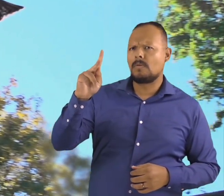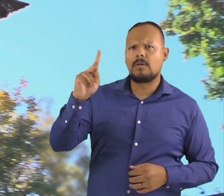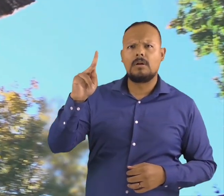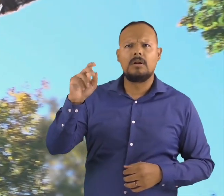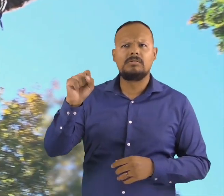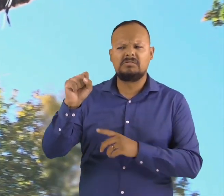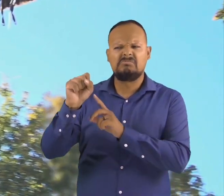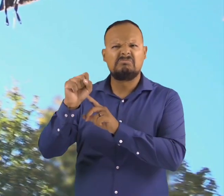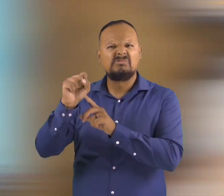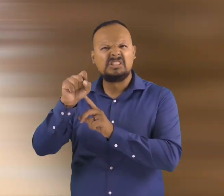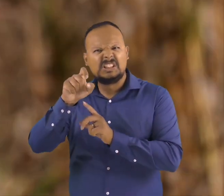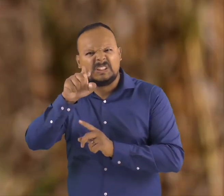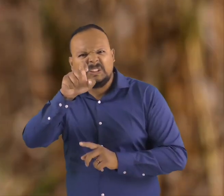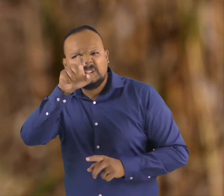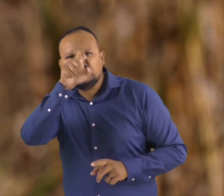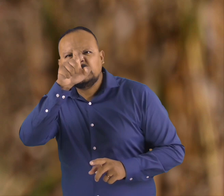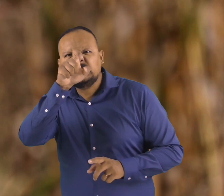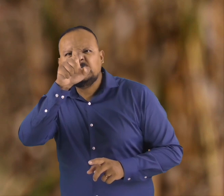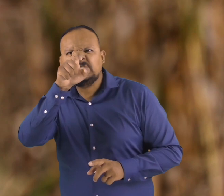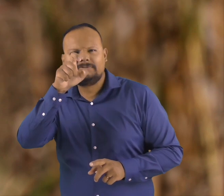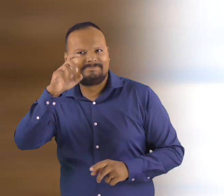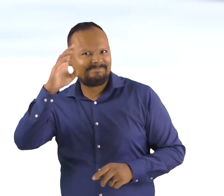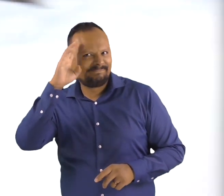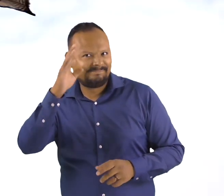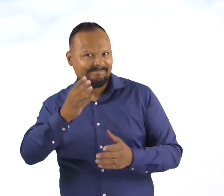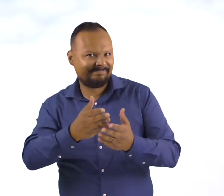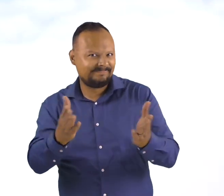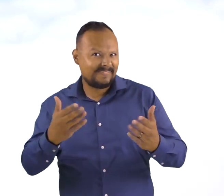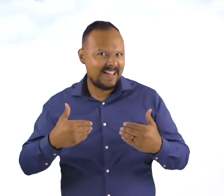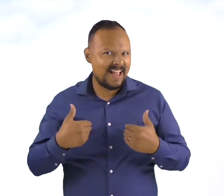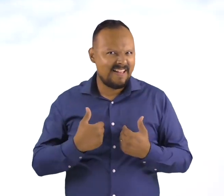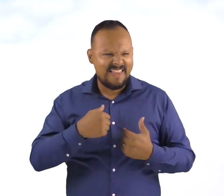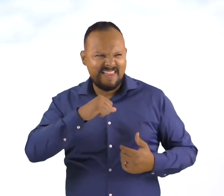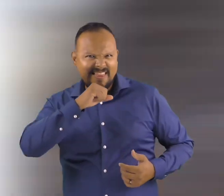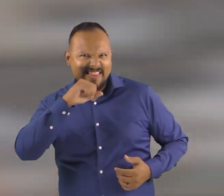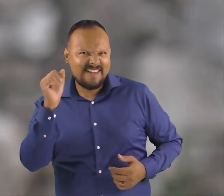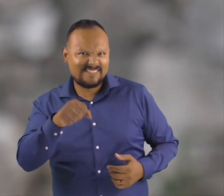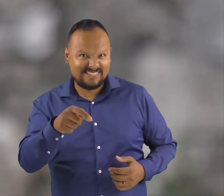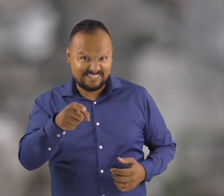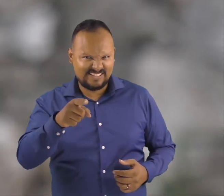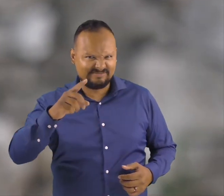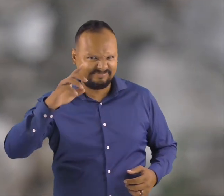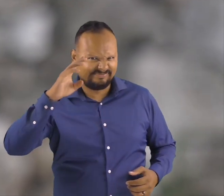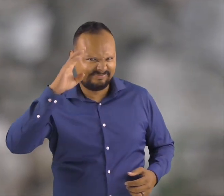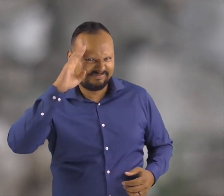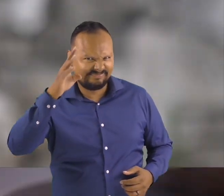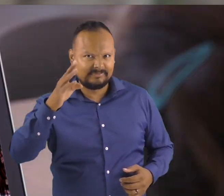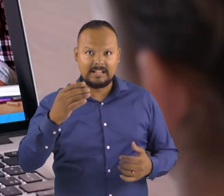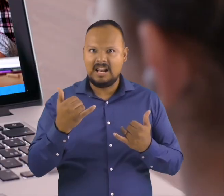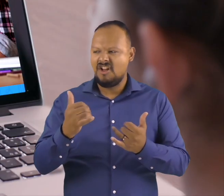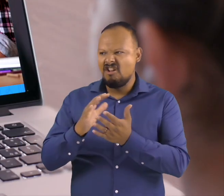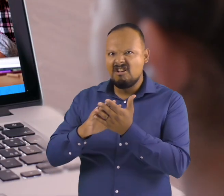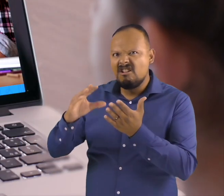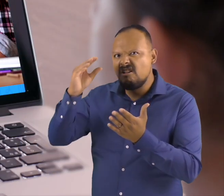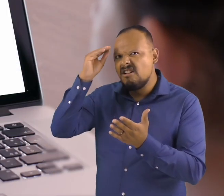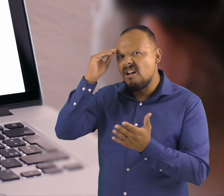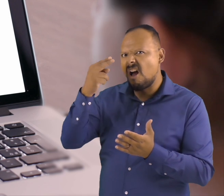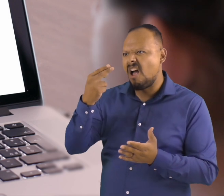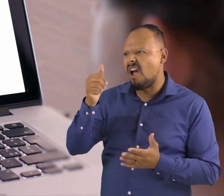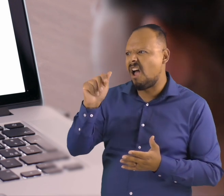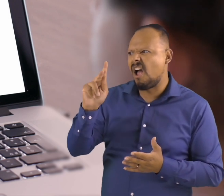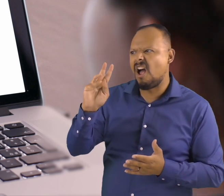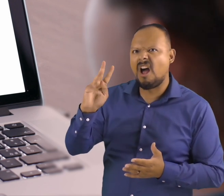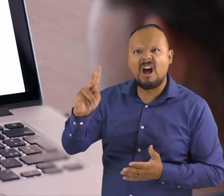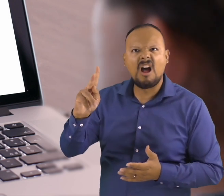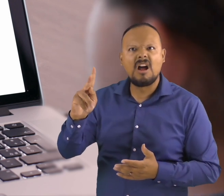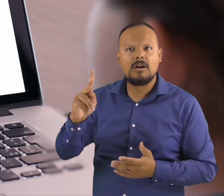Hello there, animal lovers! Today, we are going to learn all about hawks. If you want to read along